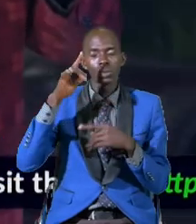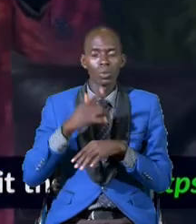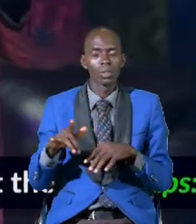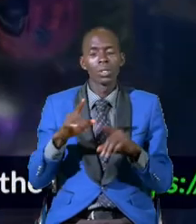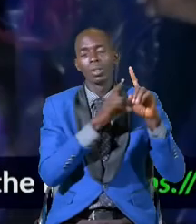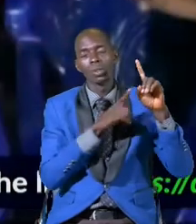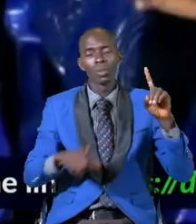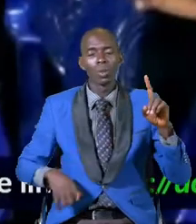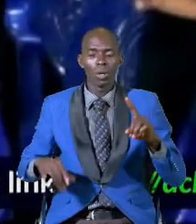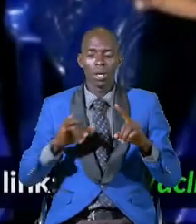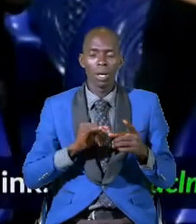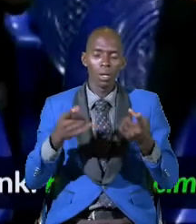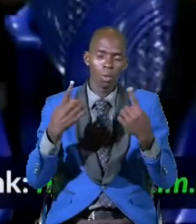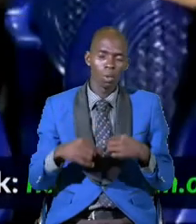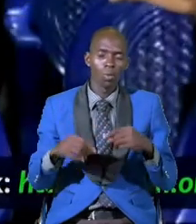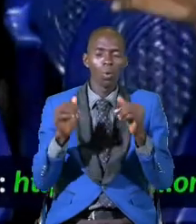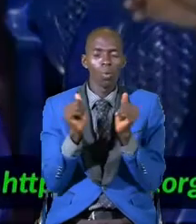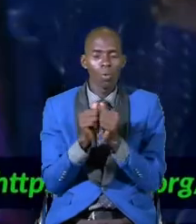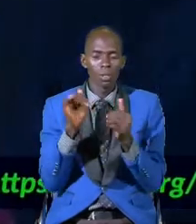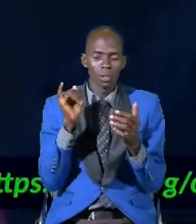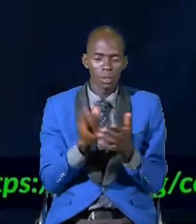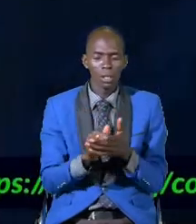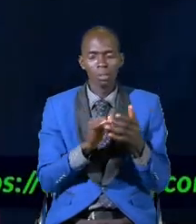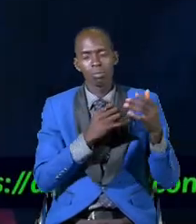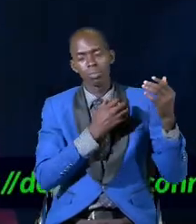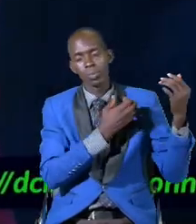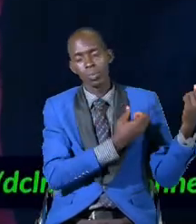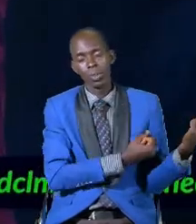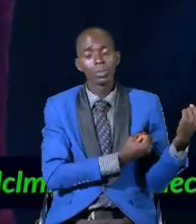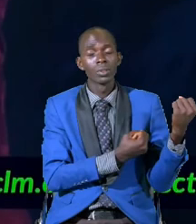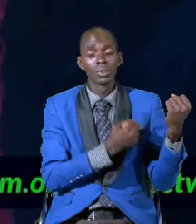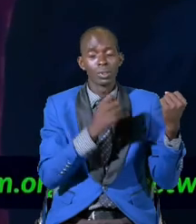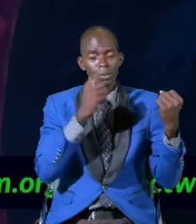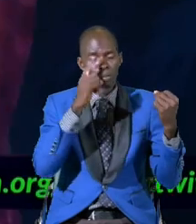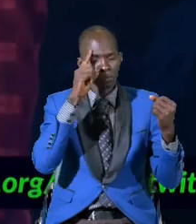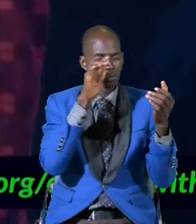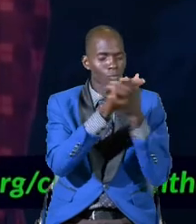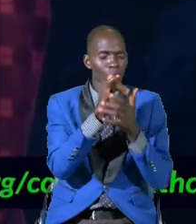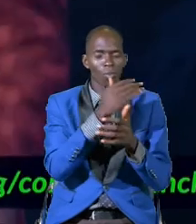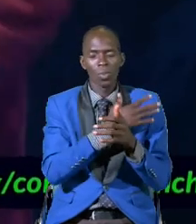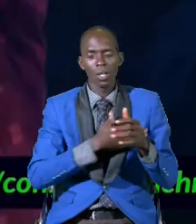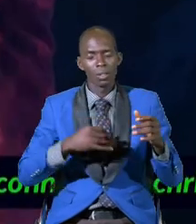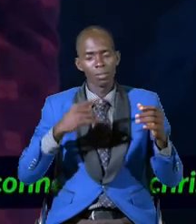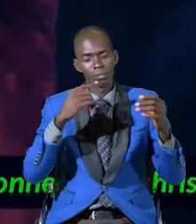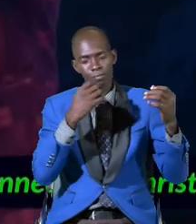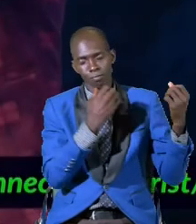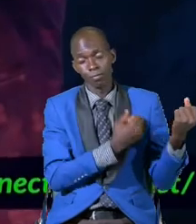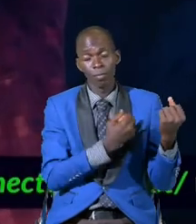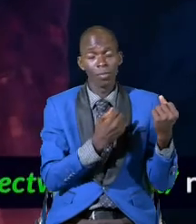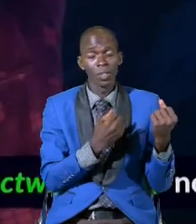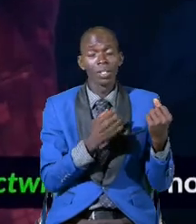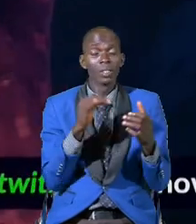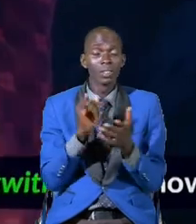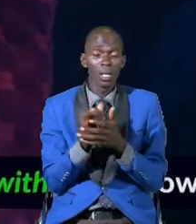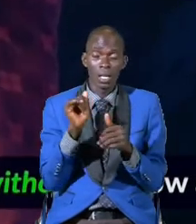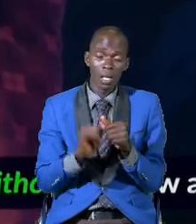come with that confidence, trust, and faith that everyone